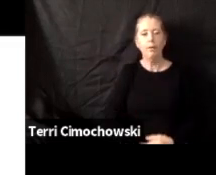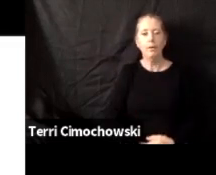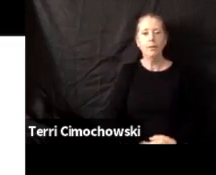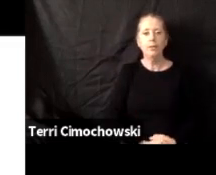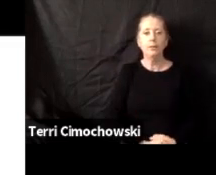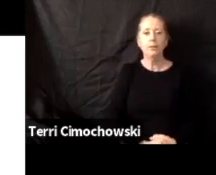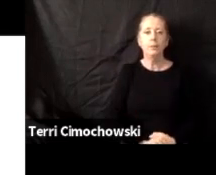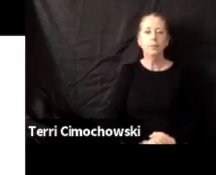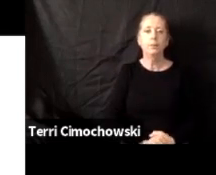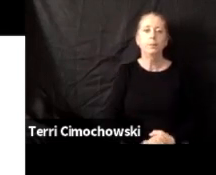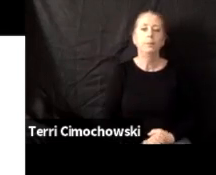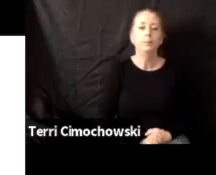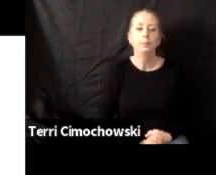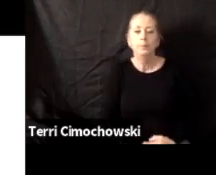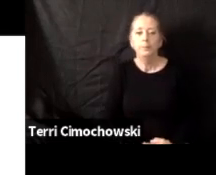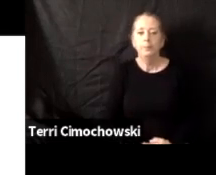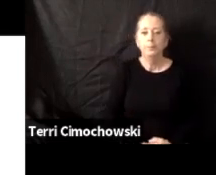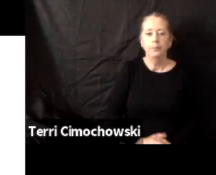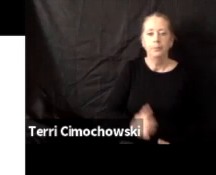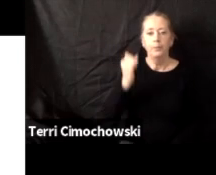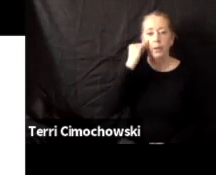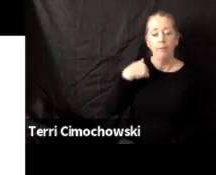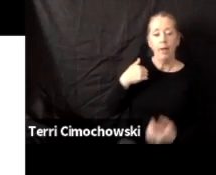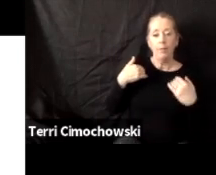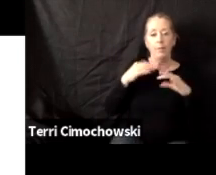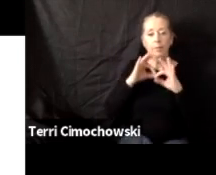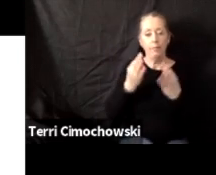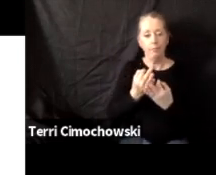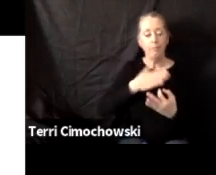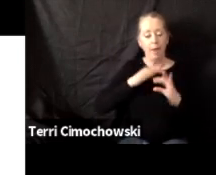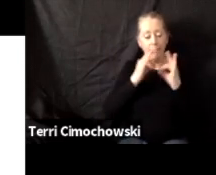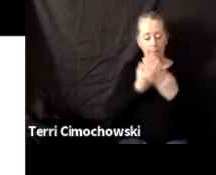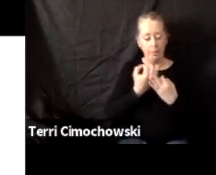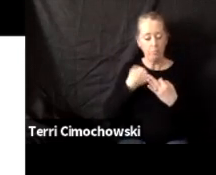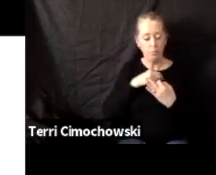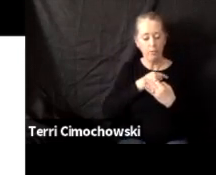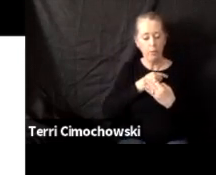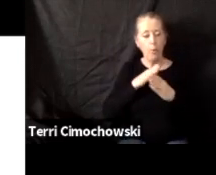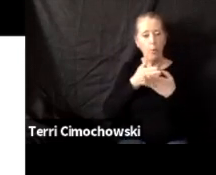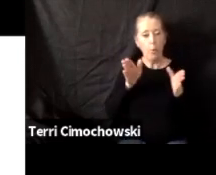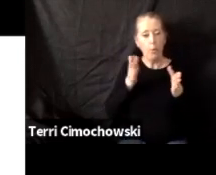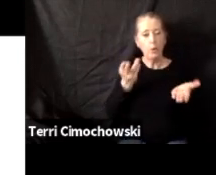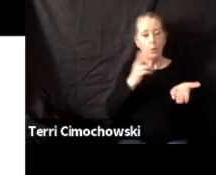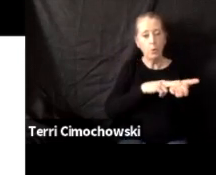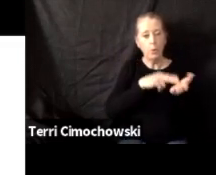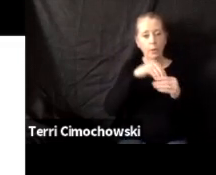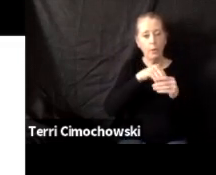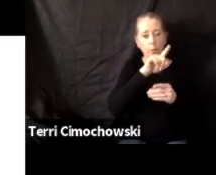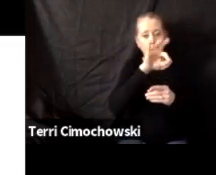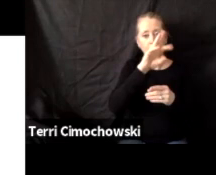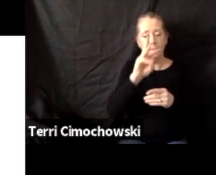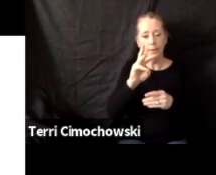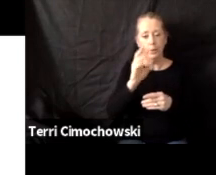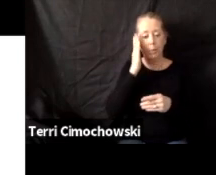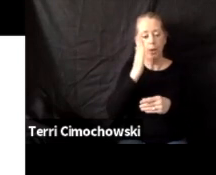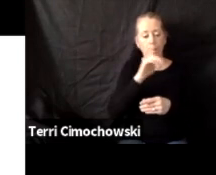Great. So if I'm a family that has opened enrolled into District 196, would 196